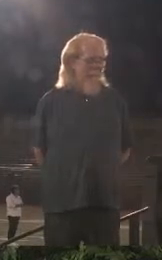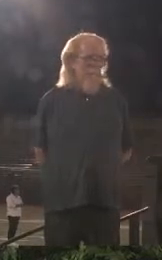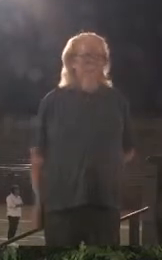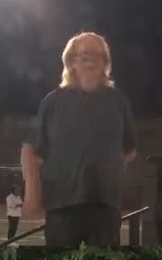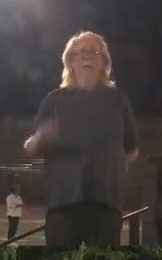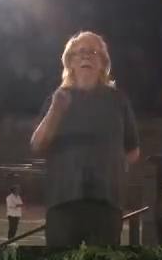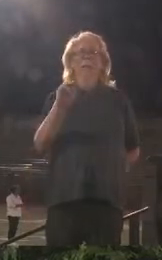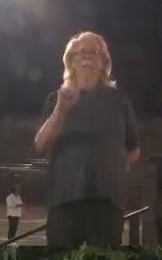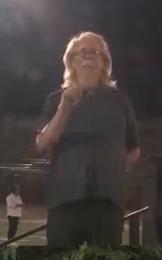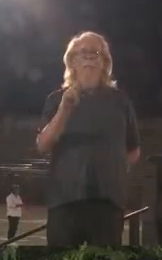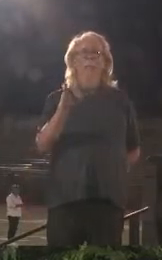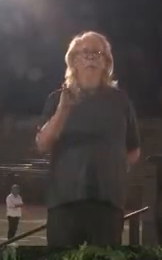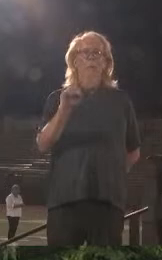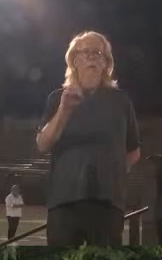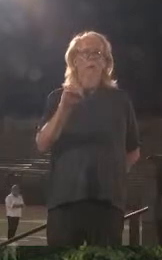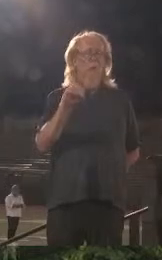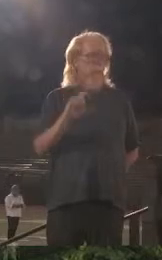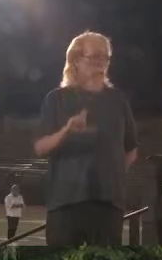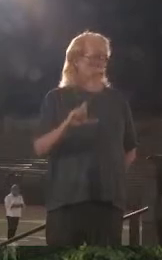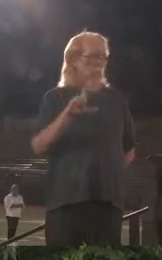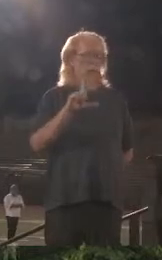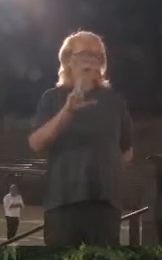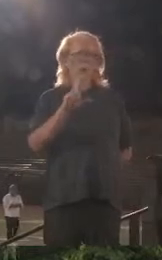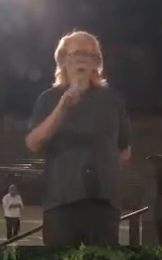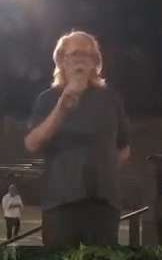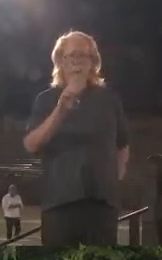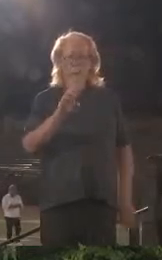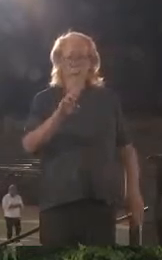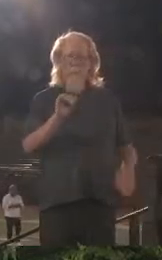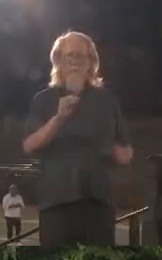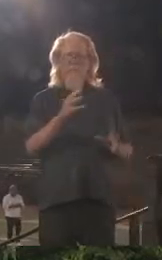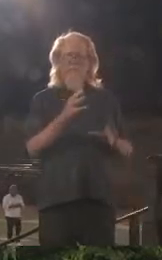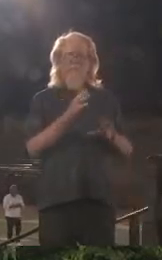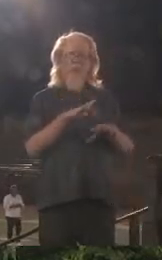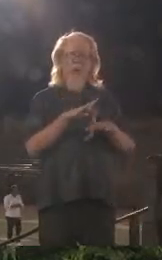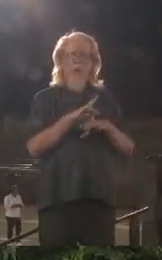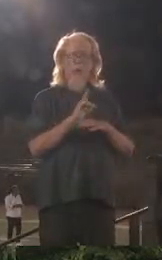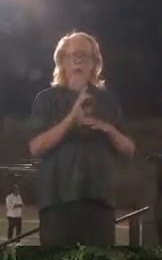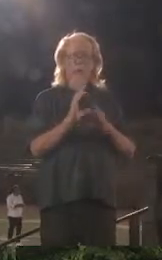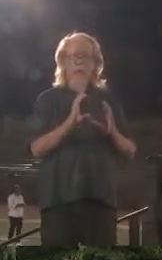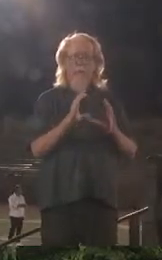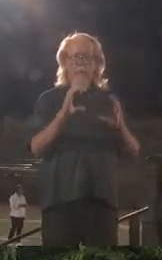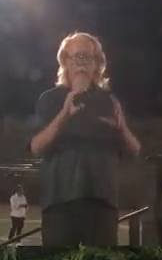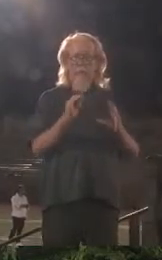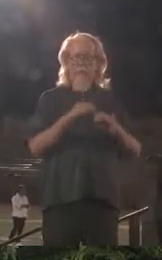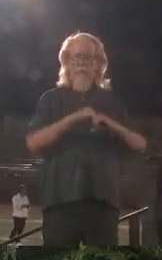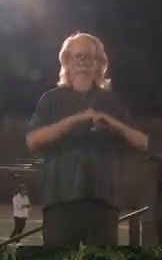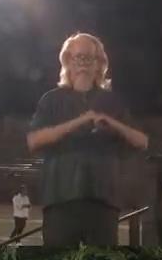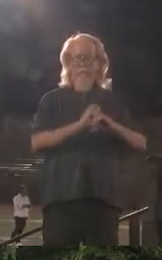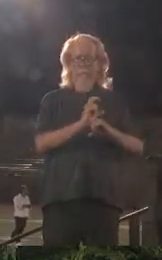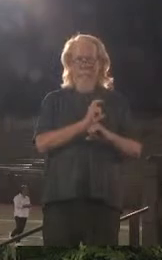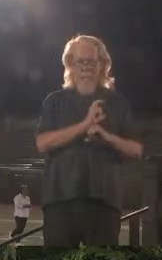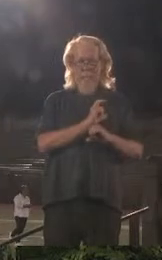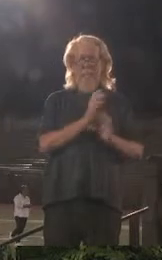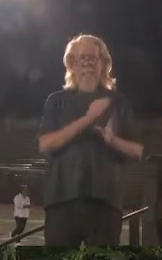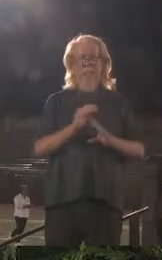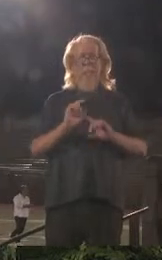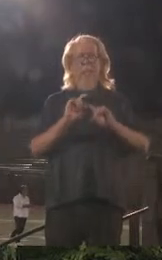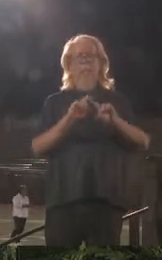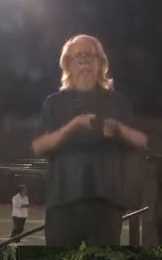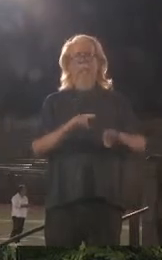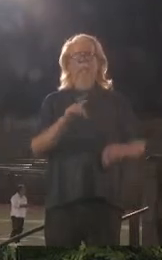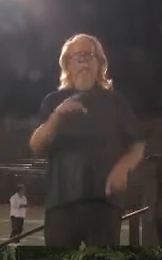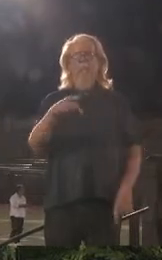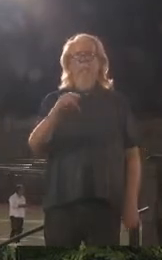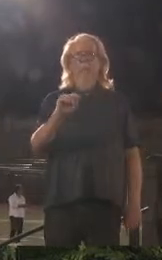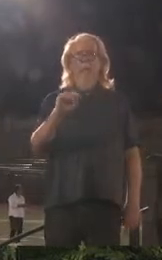Marisol Lugo Regalado earned a certification as a security officer and will be attending Palo Alto College.